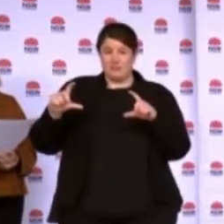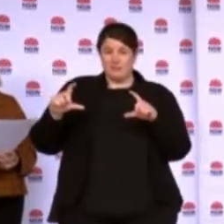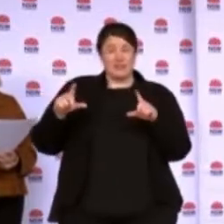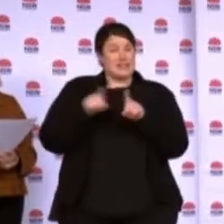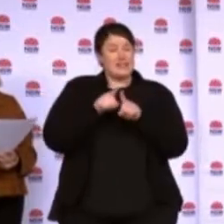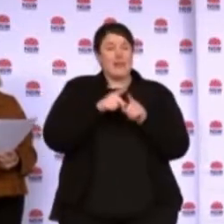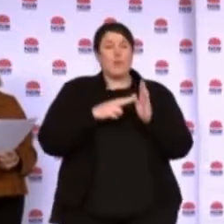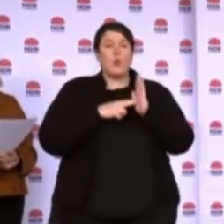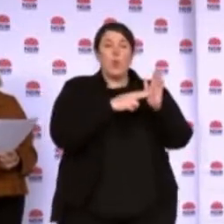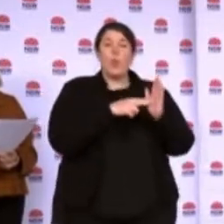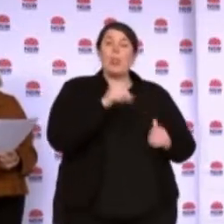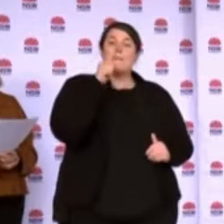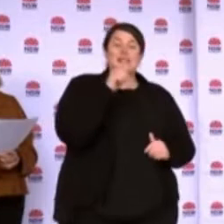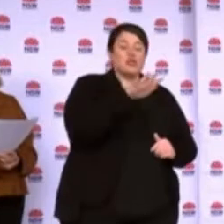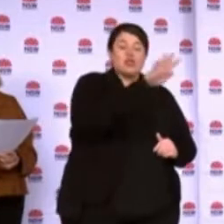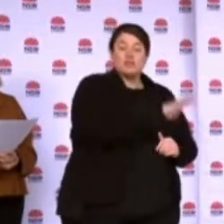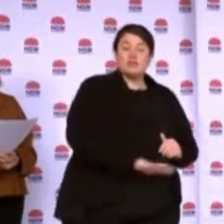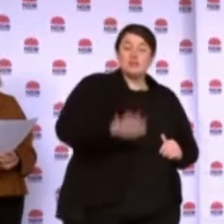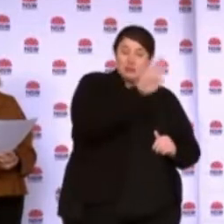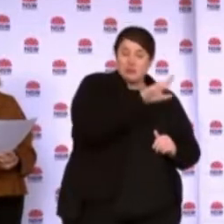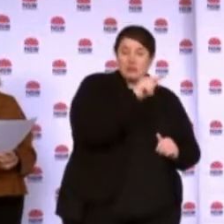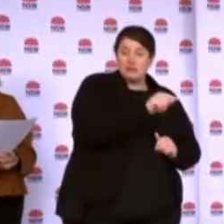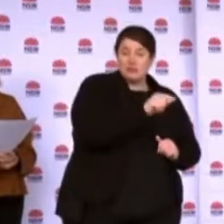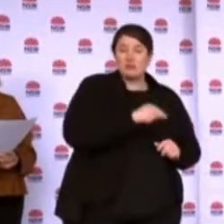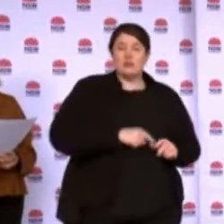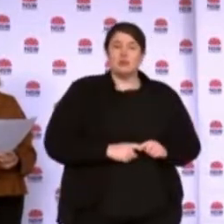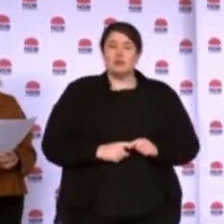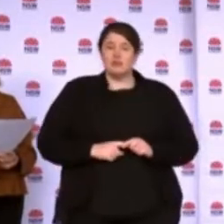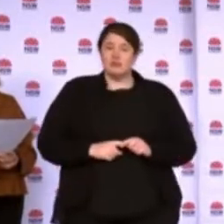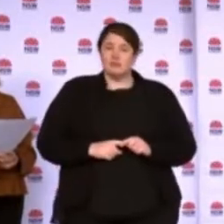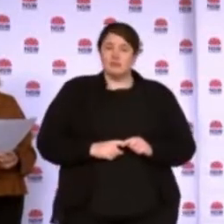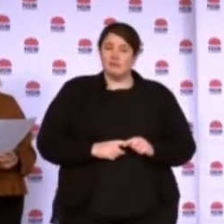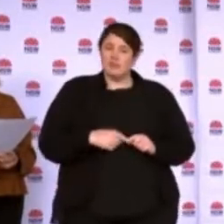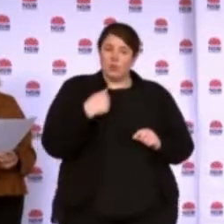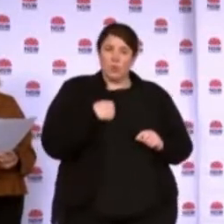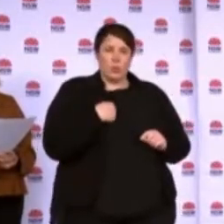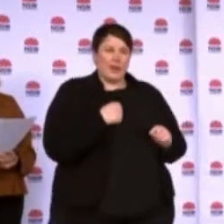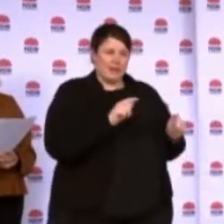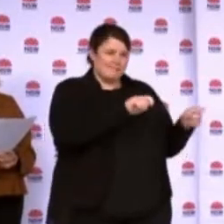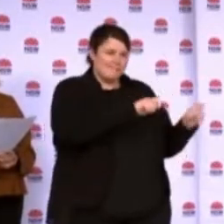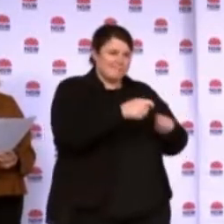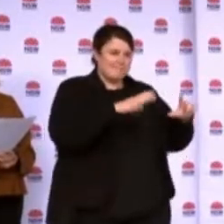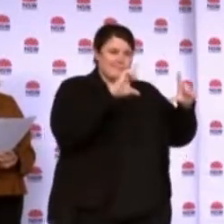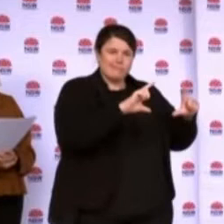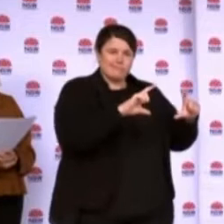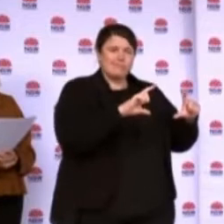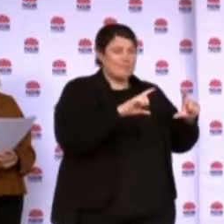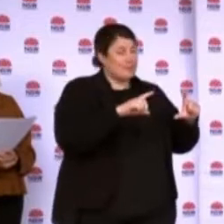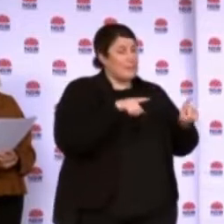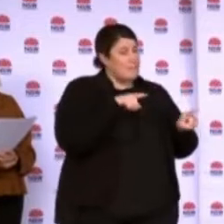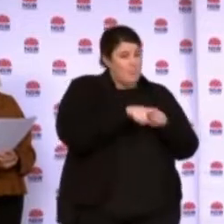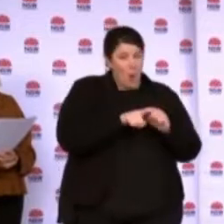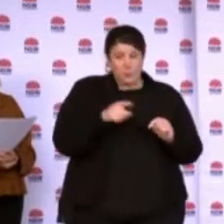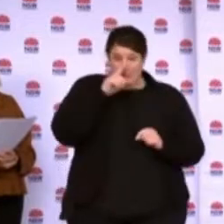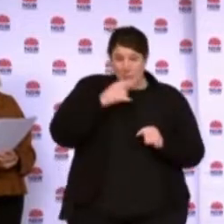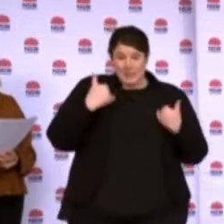for the Northern Beaches, when we singled out those suburbs and local government areas where the virus was rampant, the vast majority of